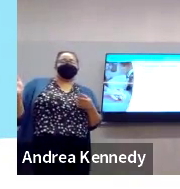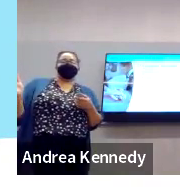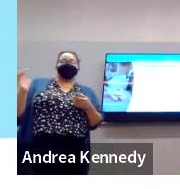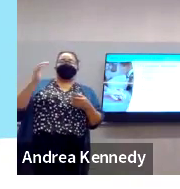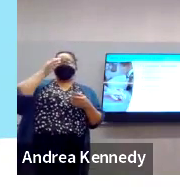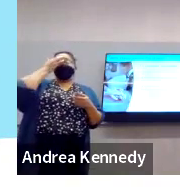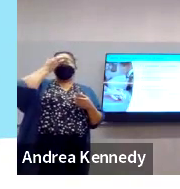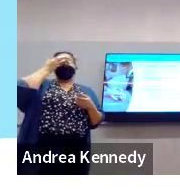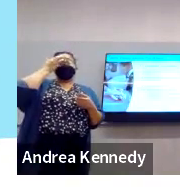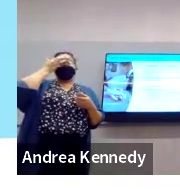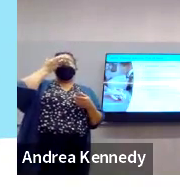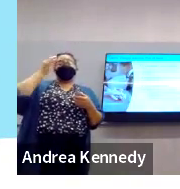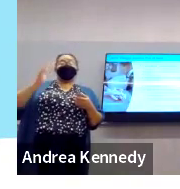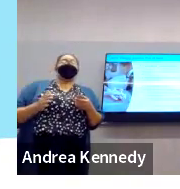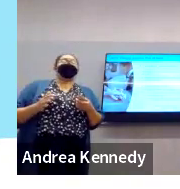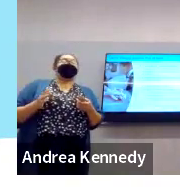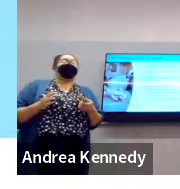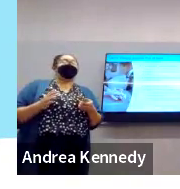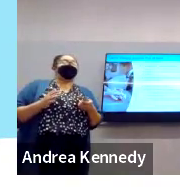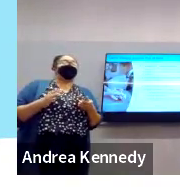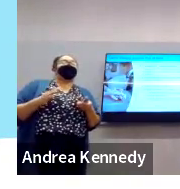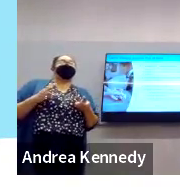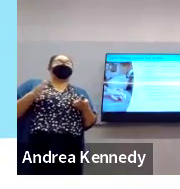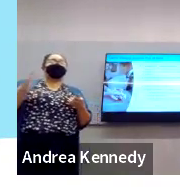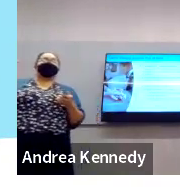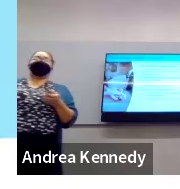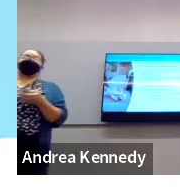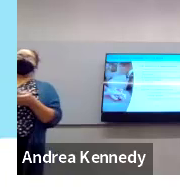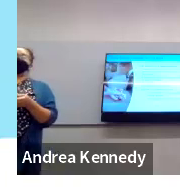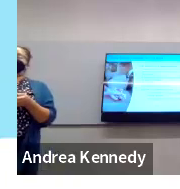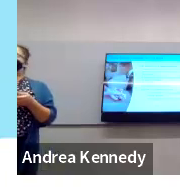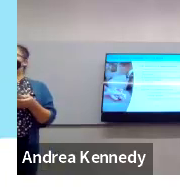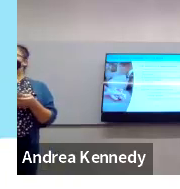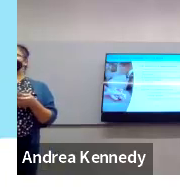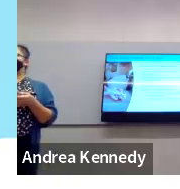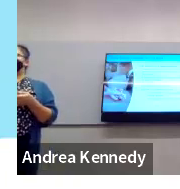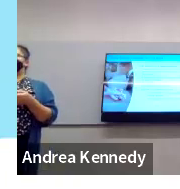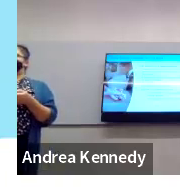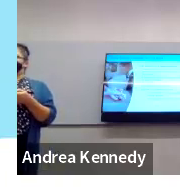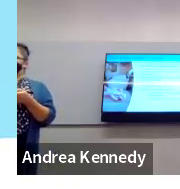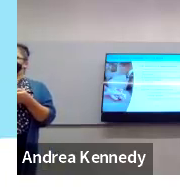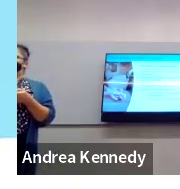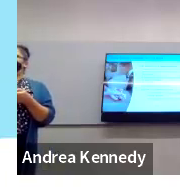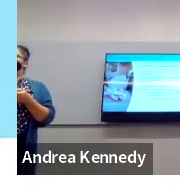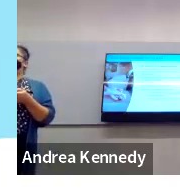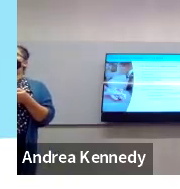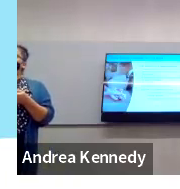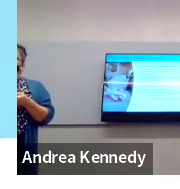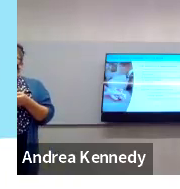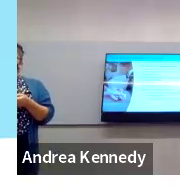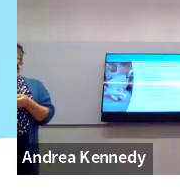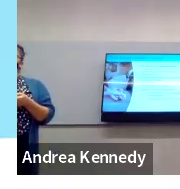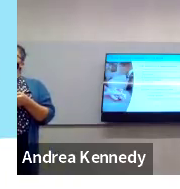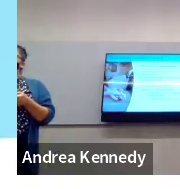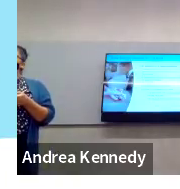rent increase. So they can either give you the utility adjustment increase amount